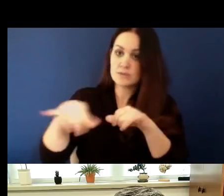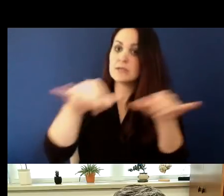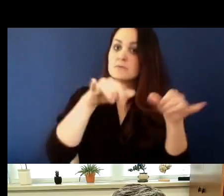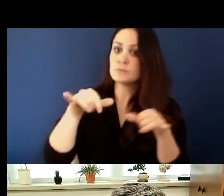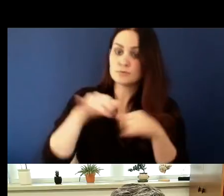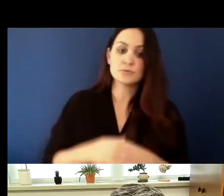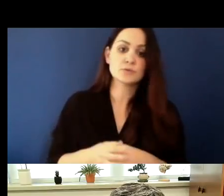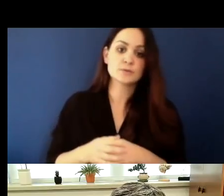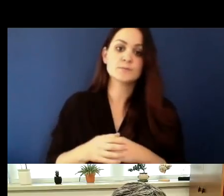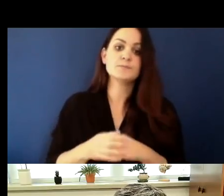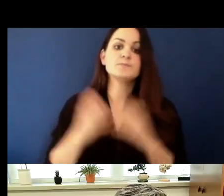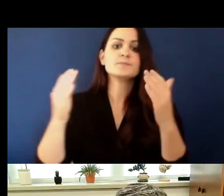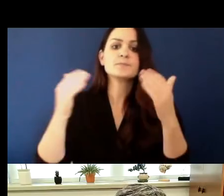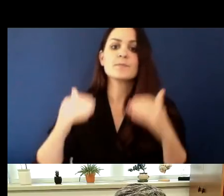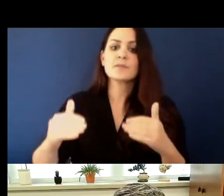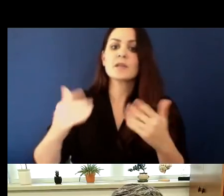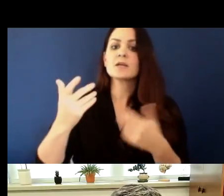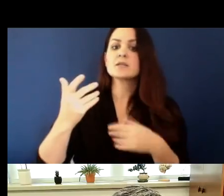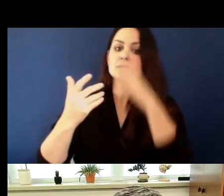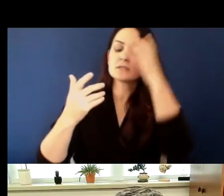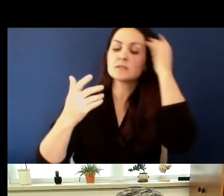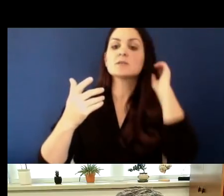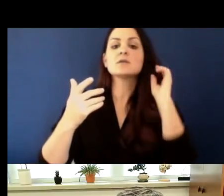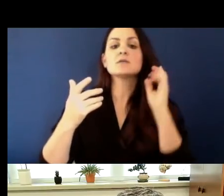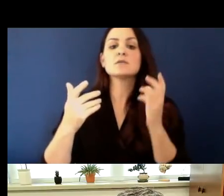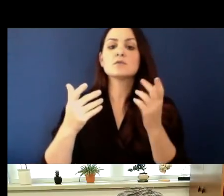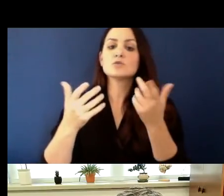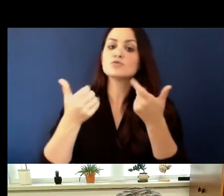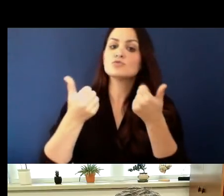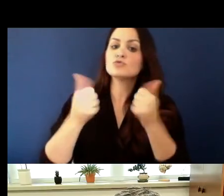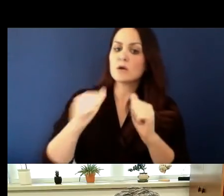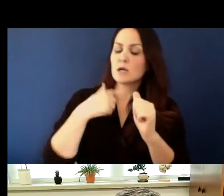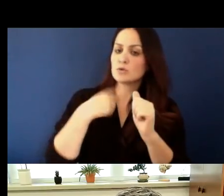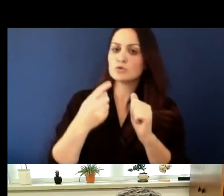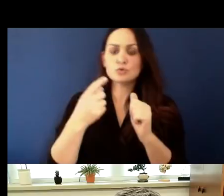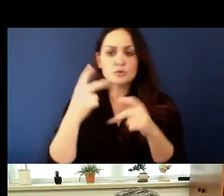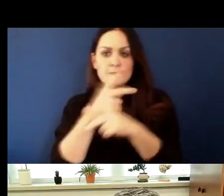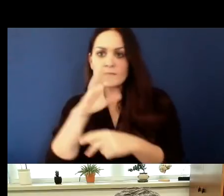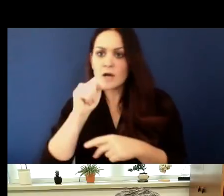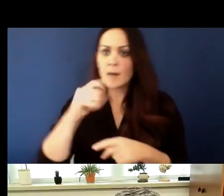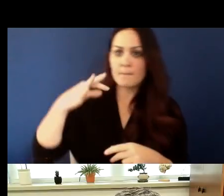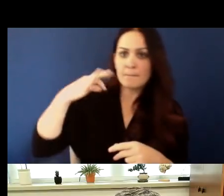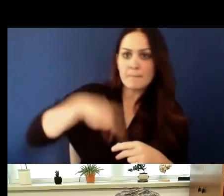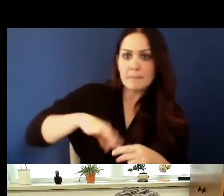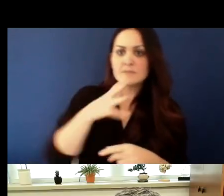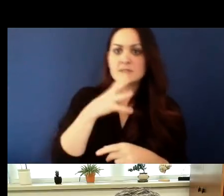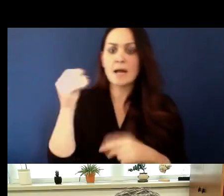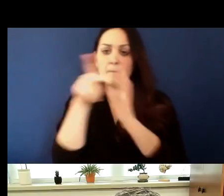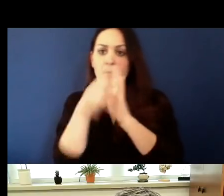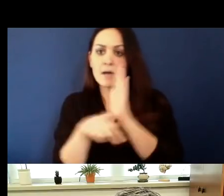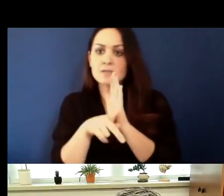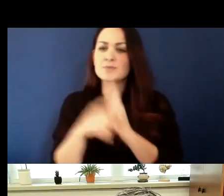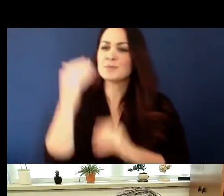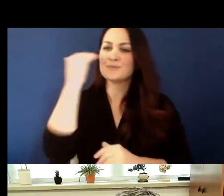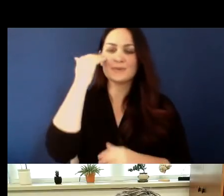Next is the enhanced expert support to navigate benefits and policies. We understand that navigating all the information